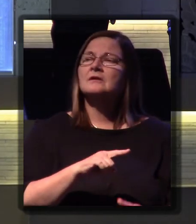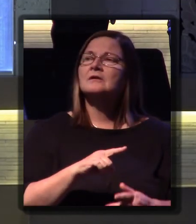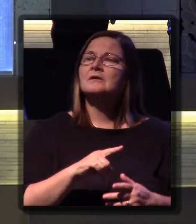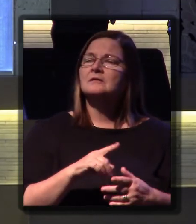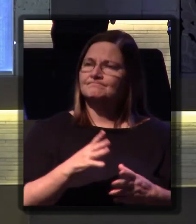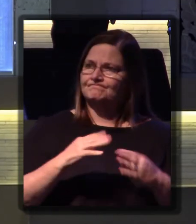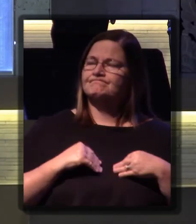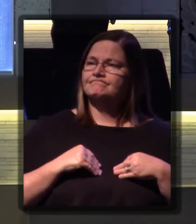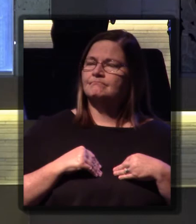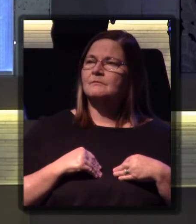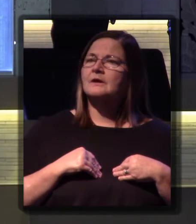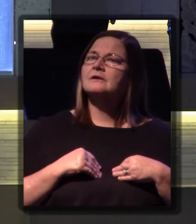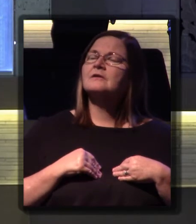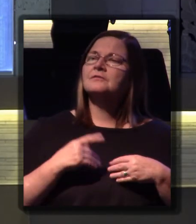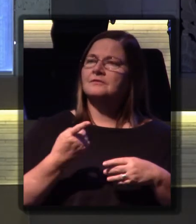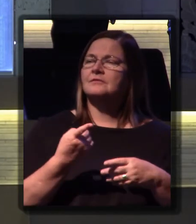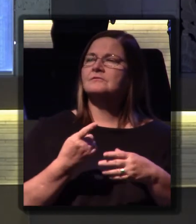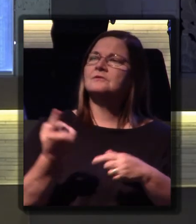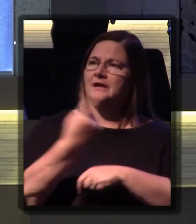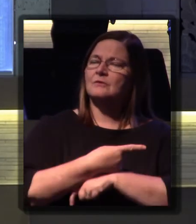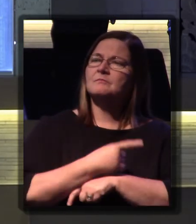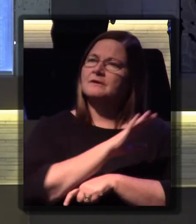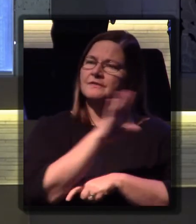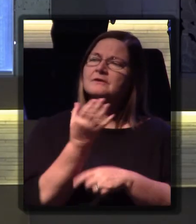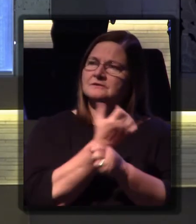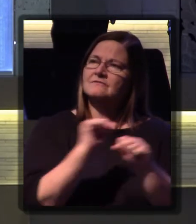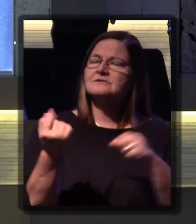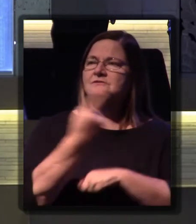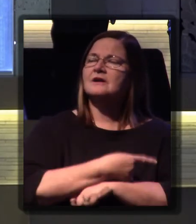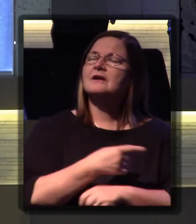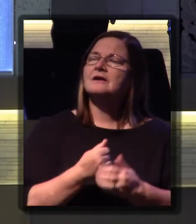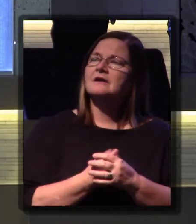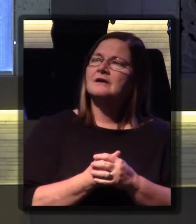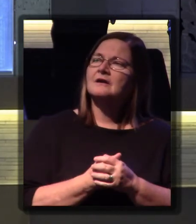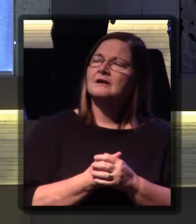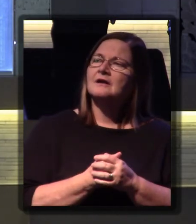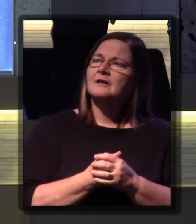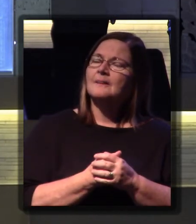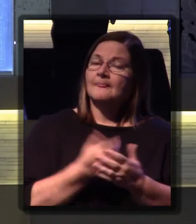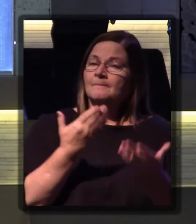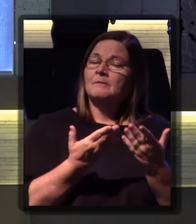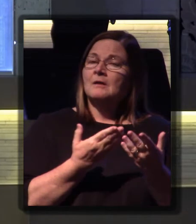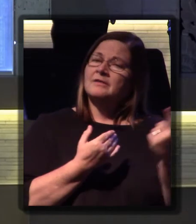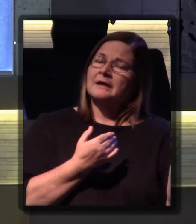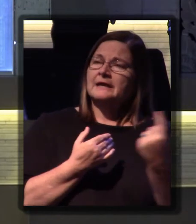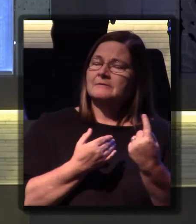life, our Messiah, that today would be a day of salvation.